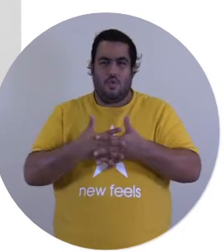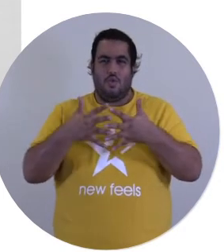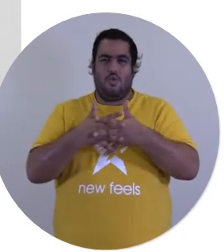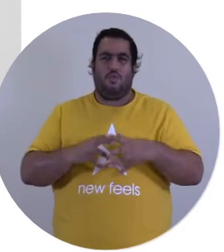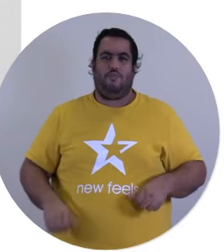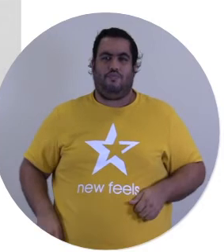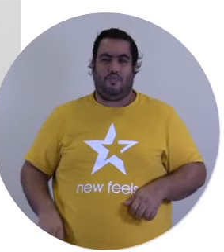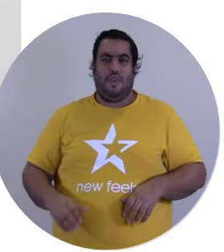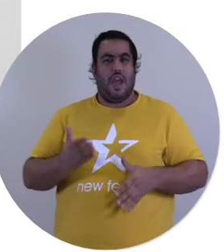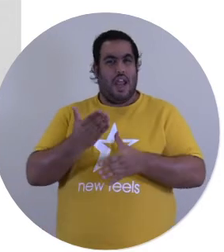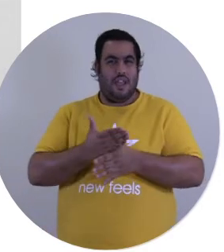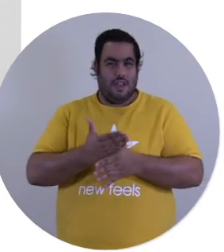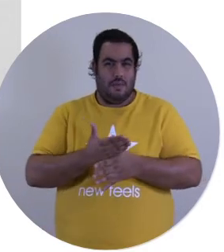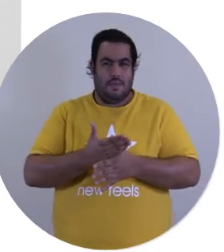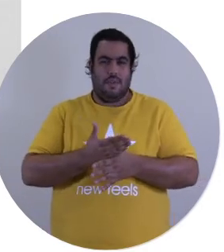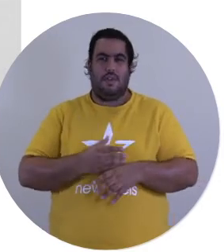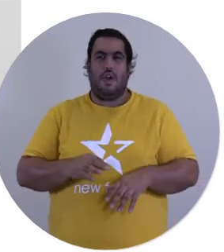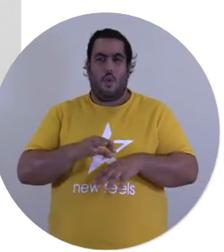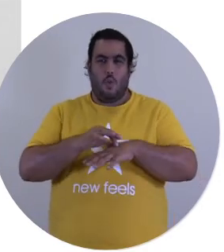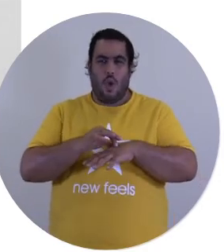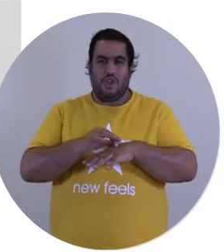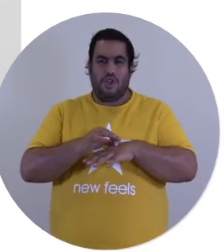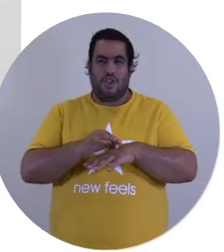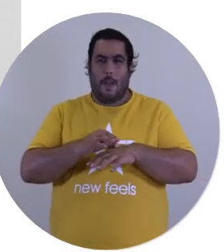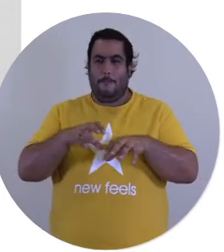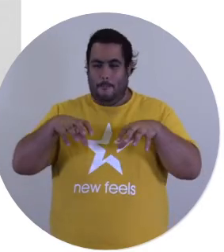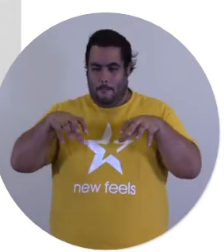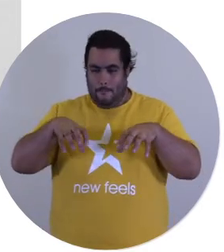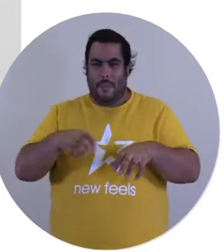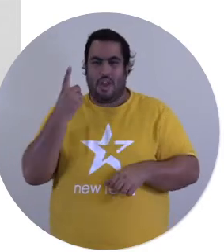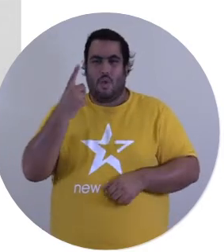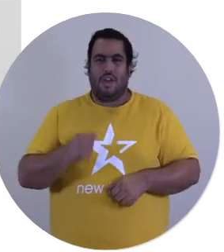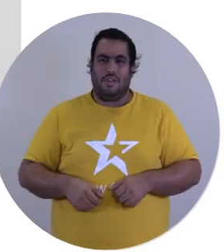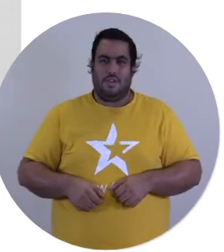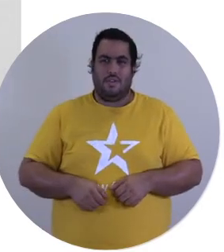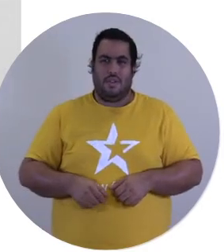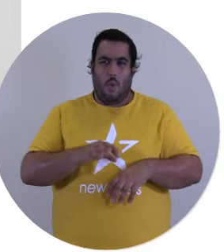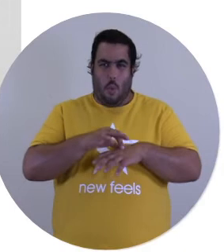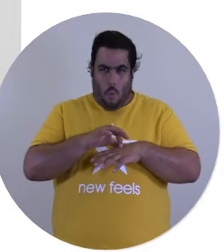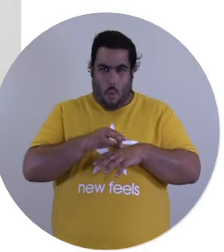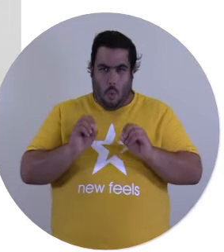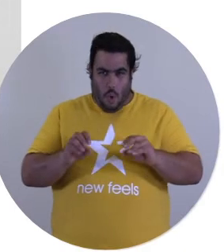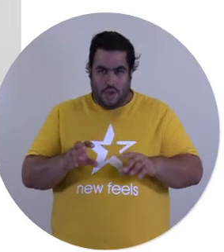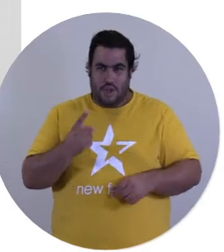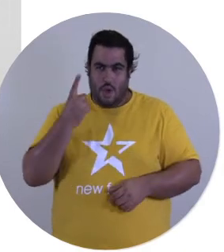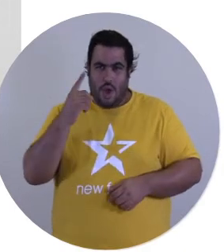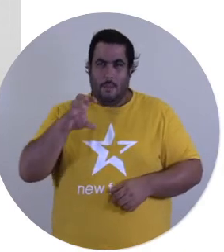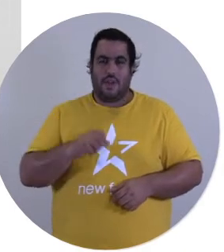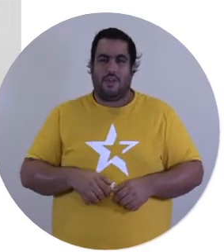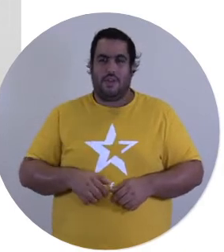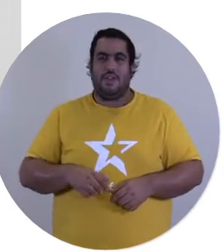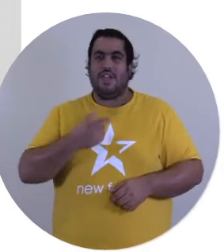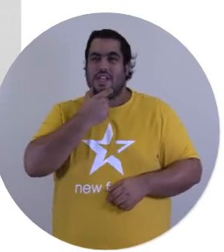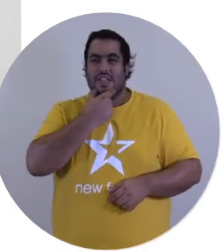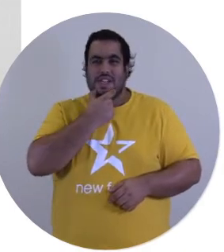Overcrowding is the process of filling an area beyond what is comfortable. It means very crowded. For